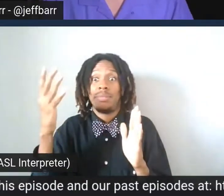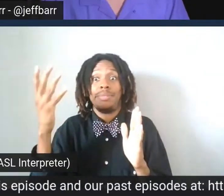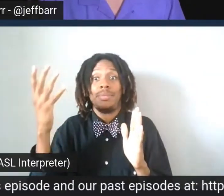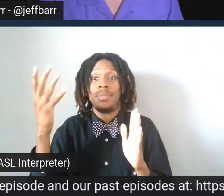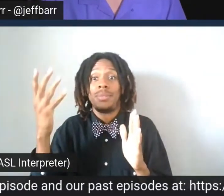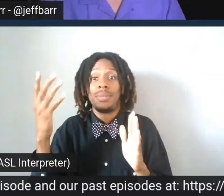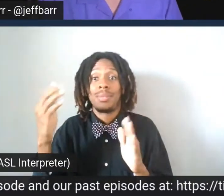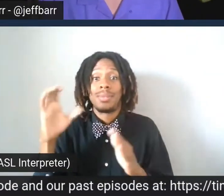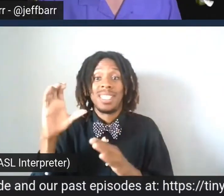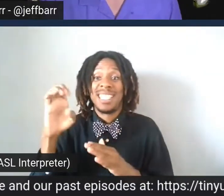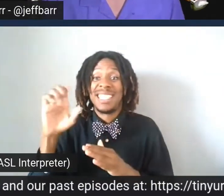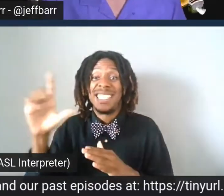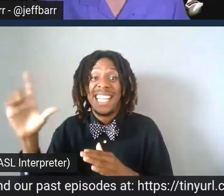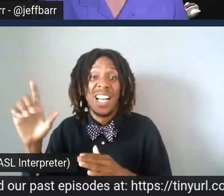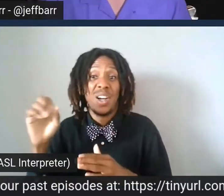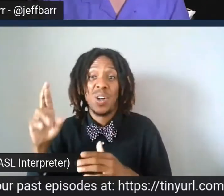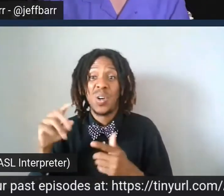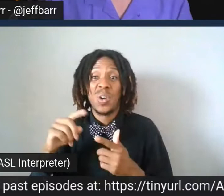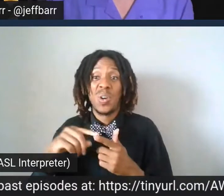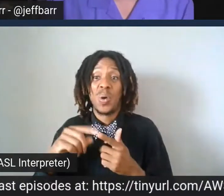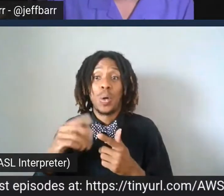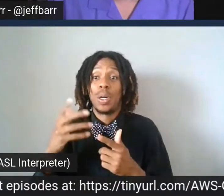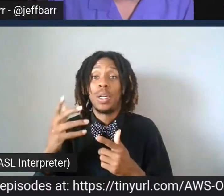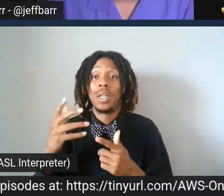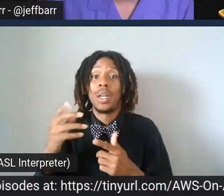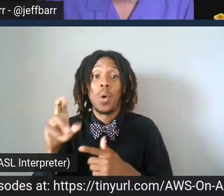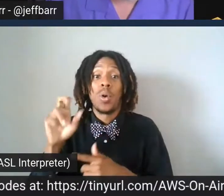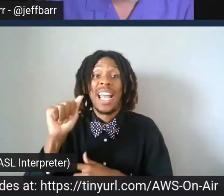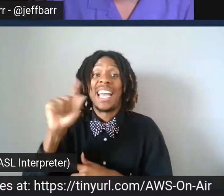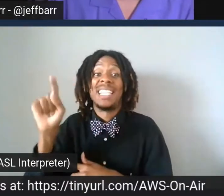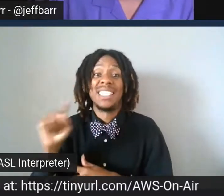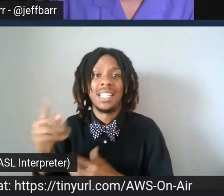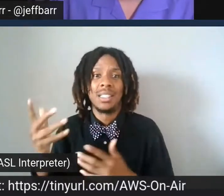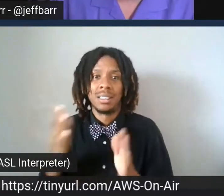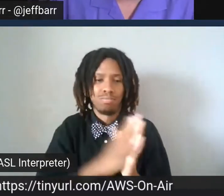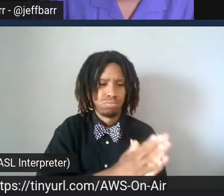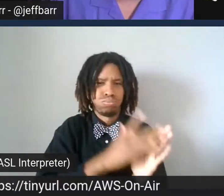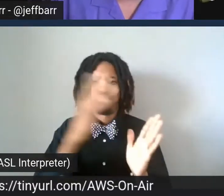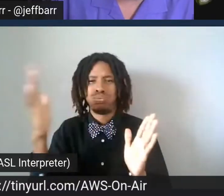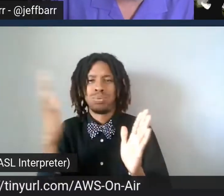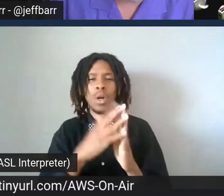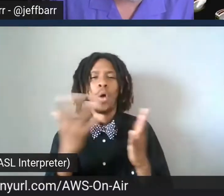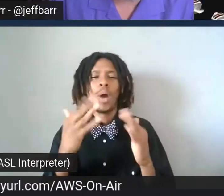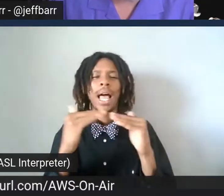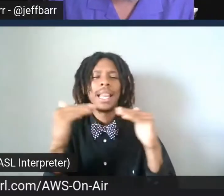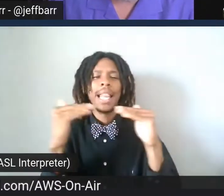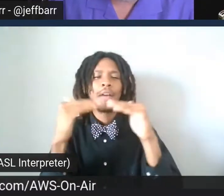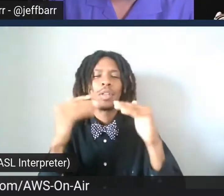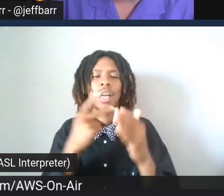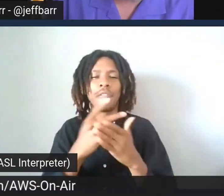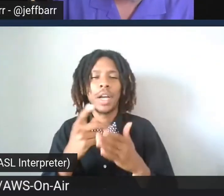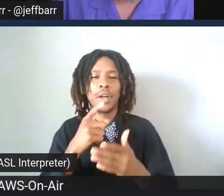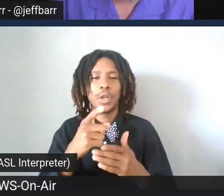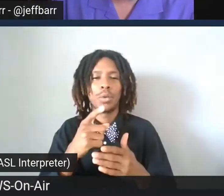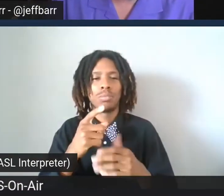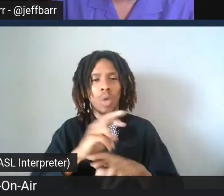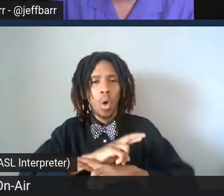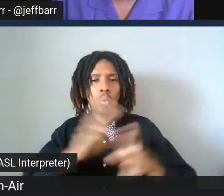a cell, or perhaps very rarely even an AZ. What levels of failures are you designed for?